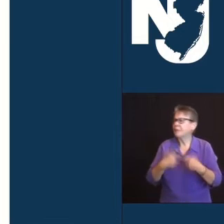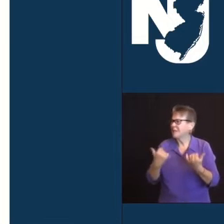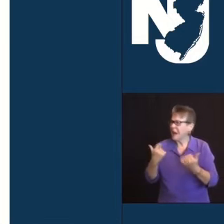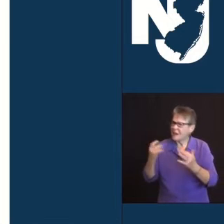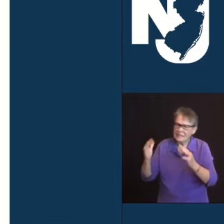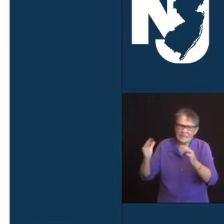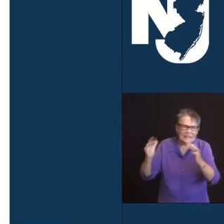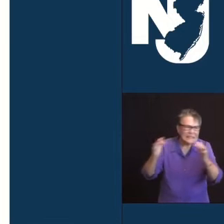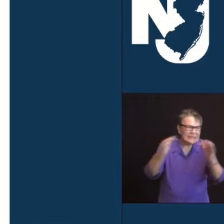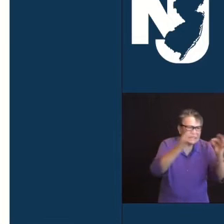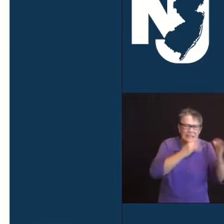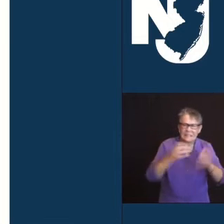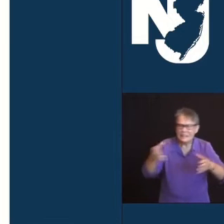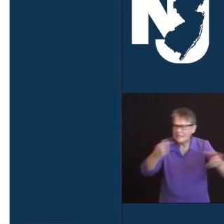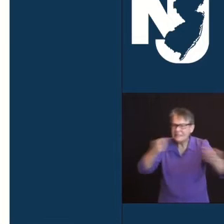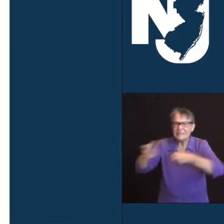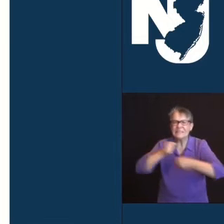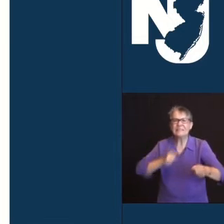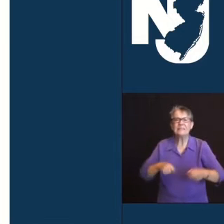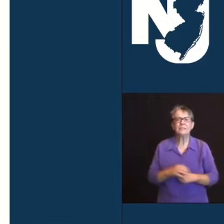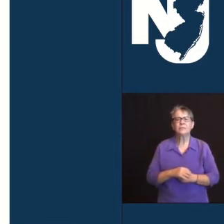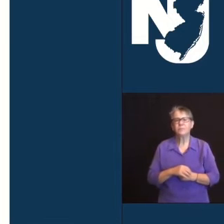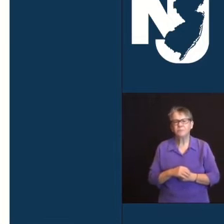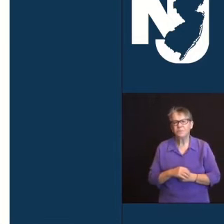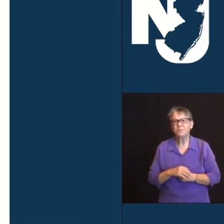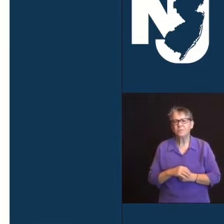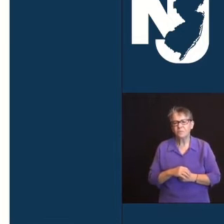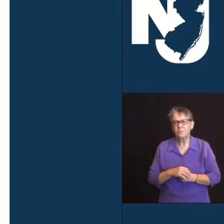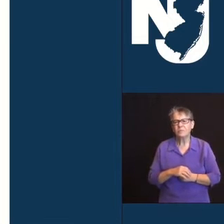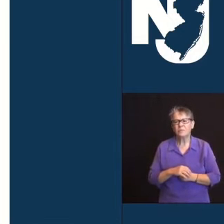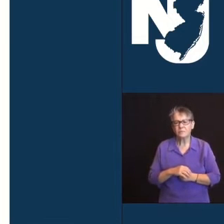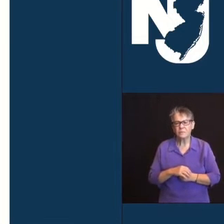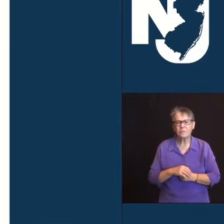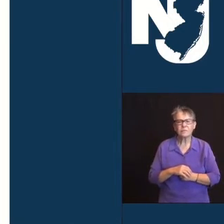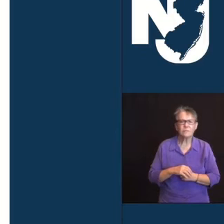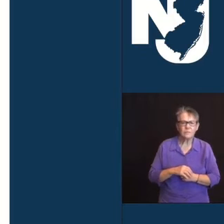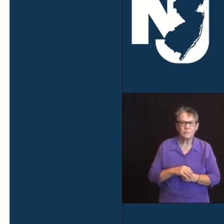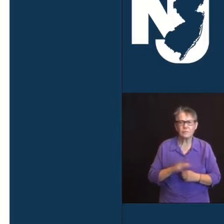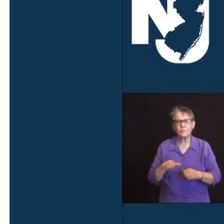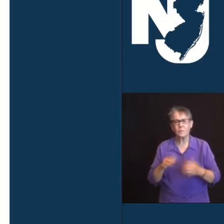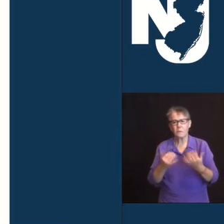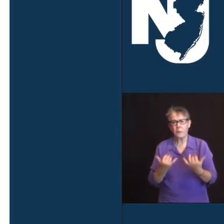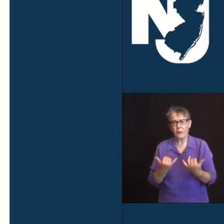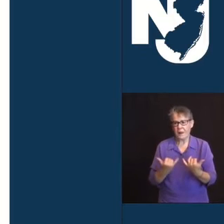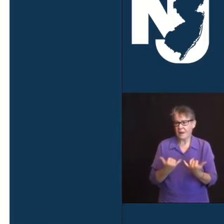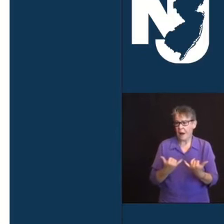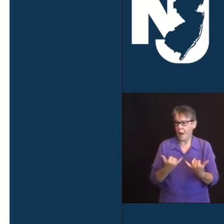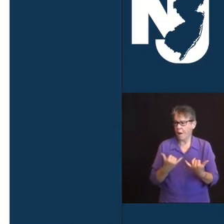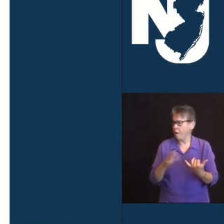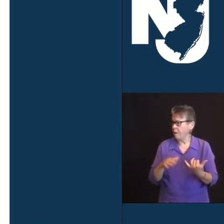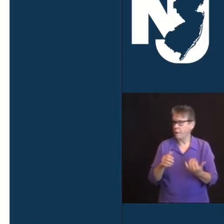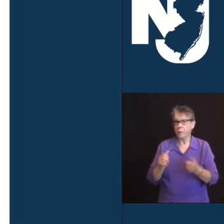However, on the other side of the coin, the rate of non-cooperation with our contact tracers is